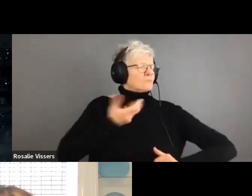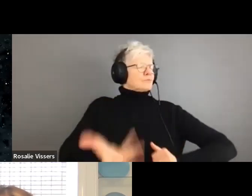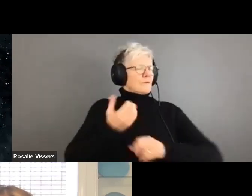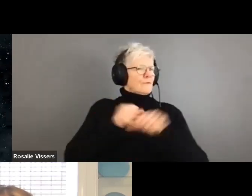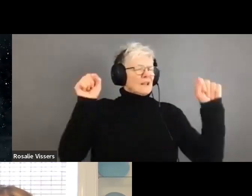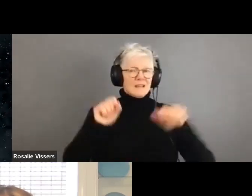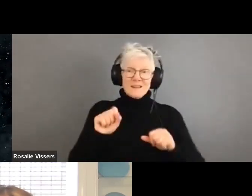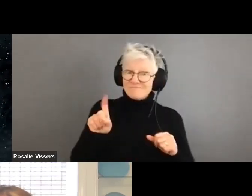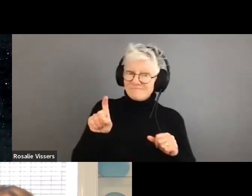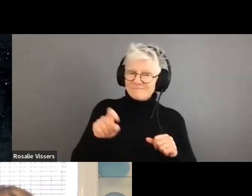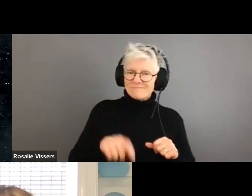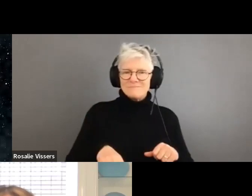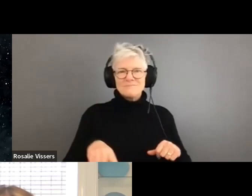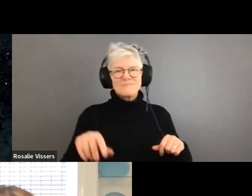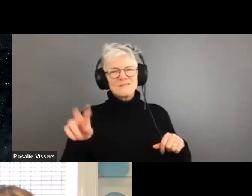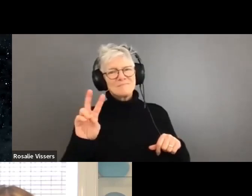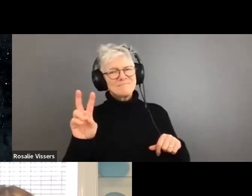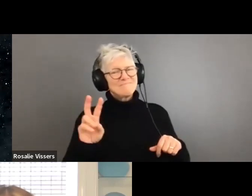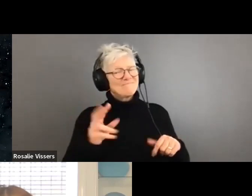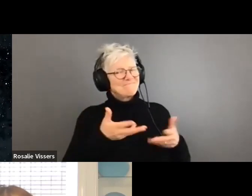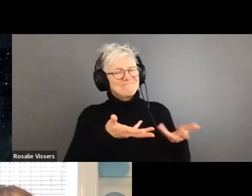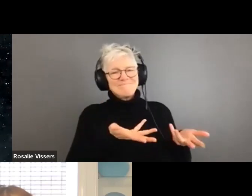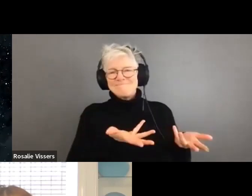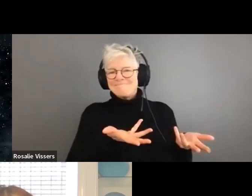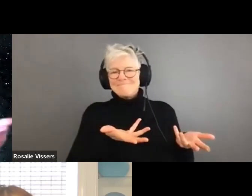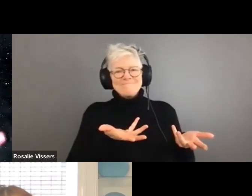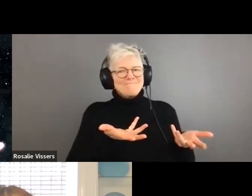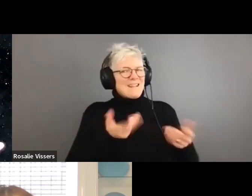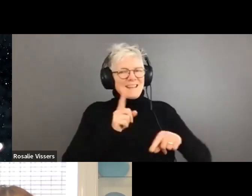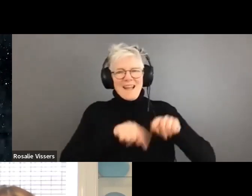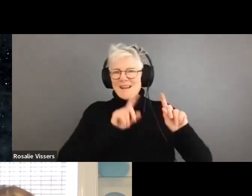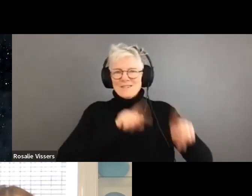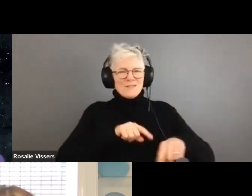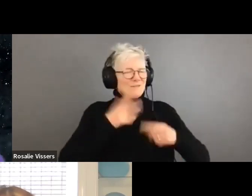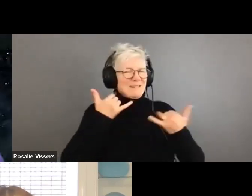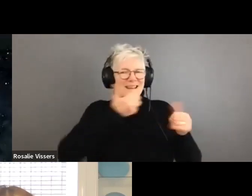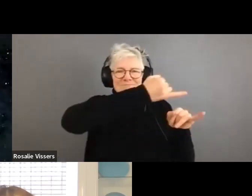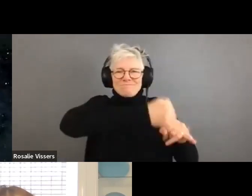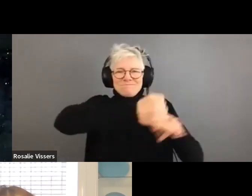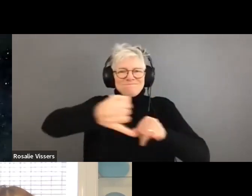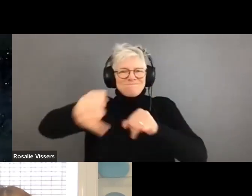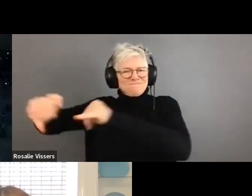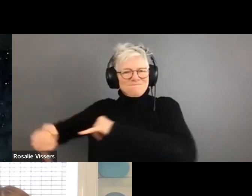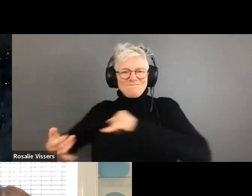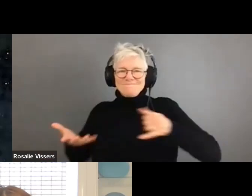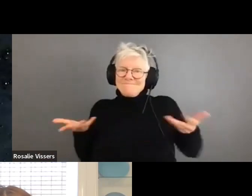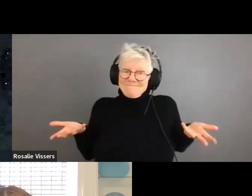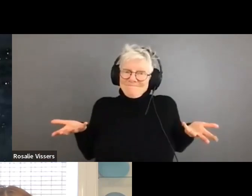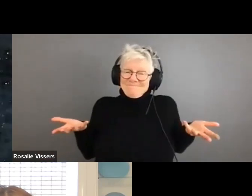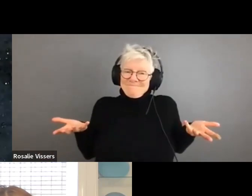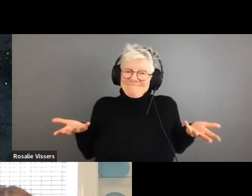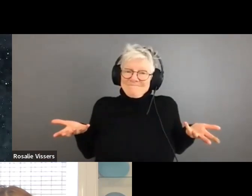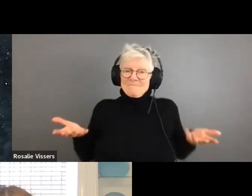That's a tough question. Okay. That's a really, because everyone's different. Like, I bet you someone who's 19